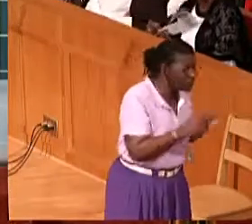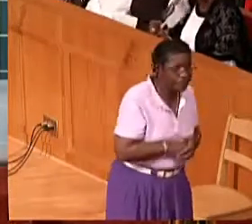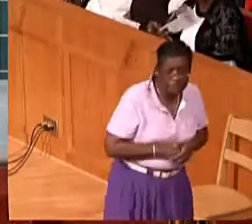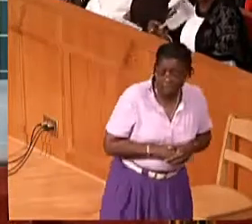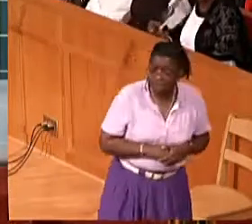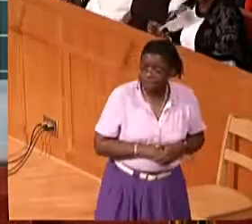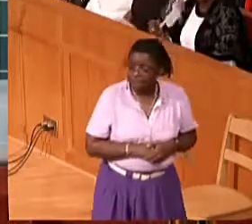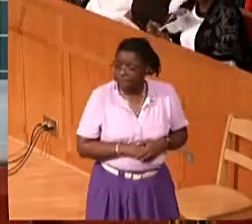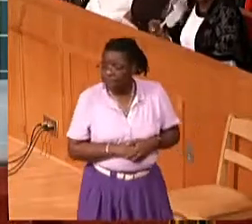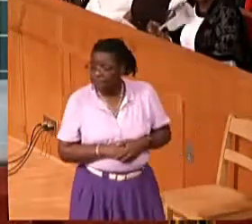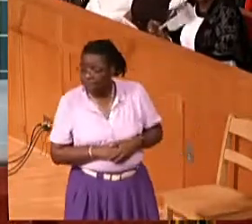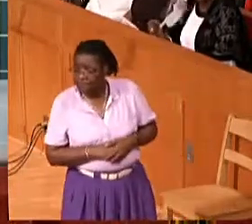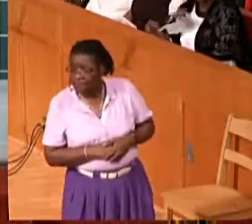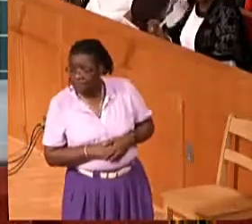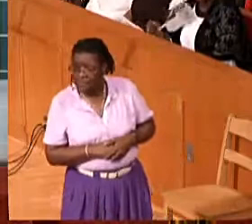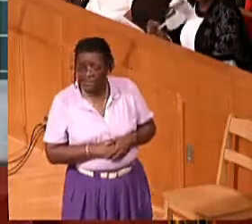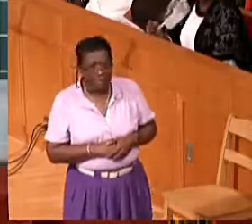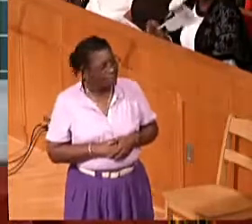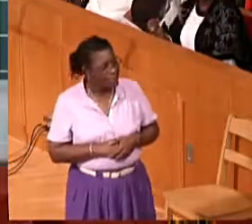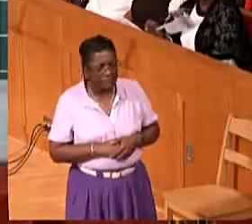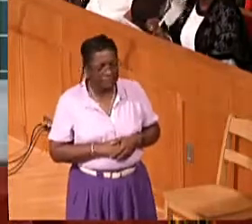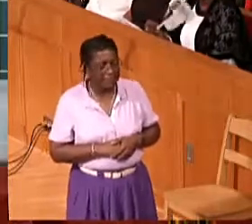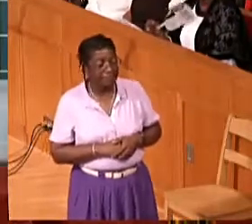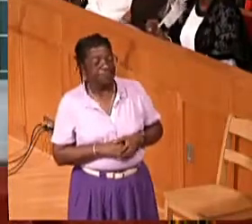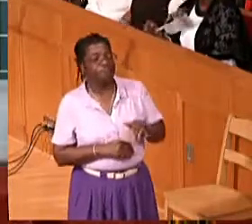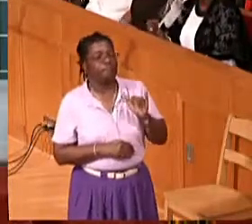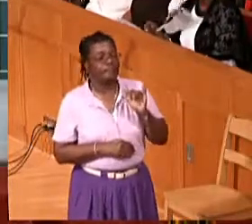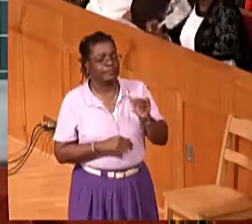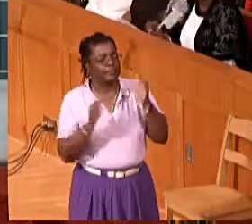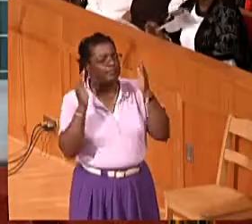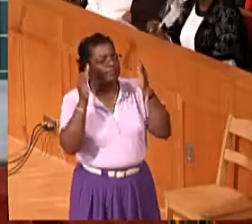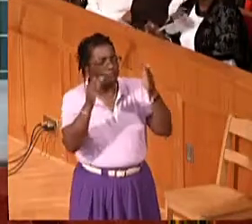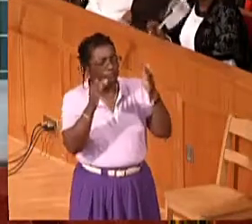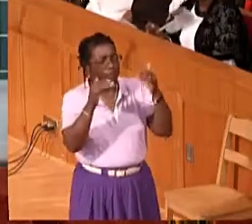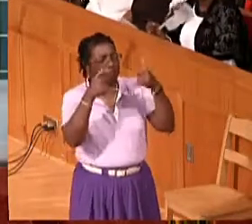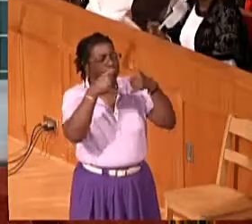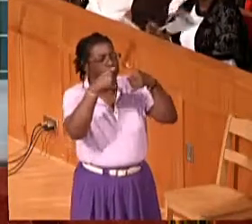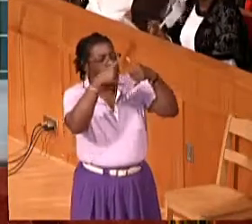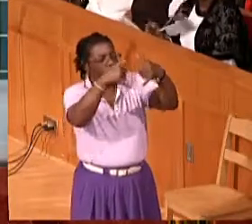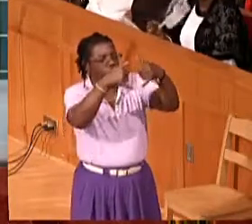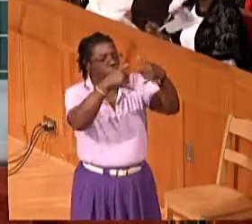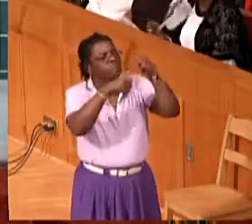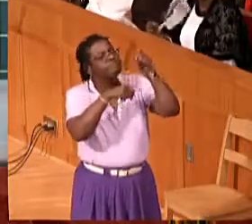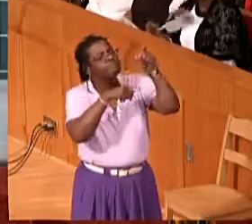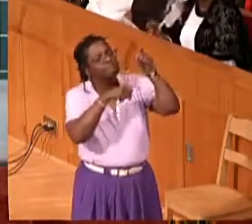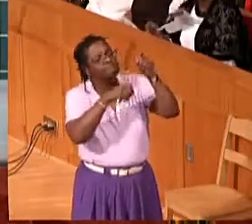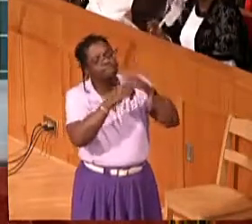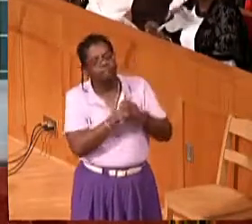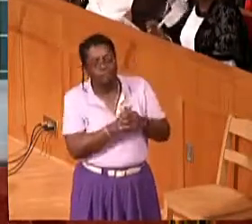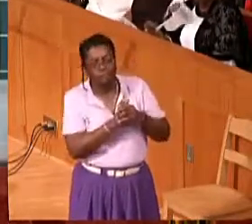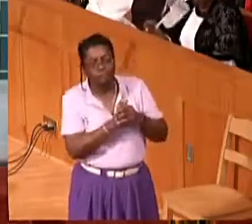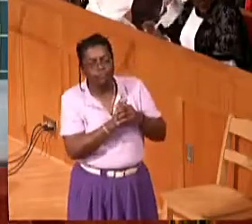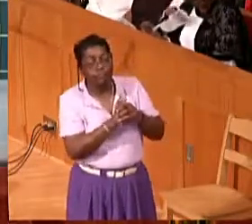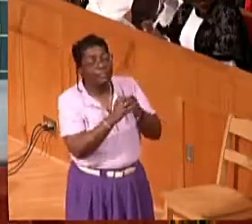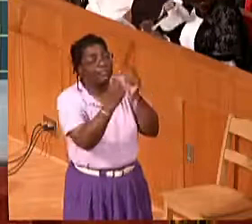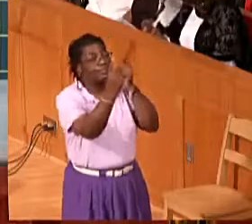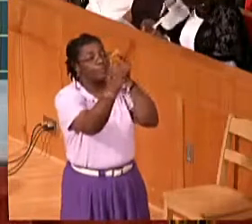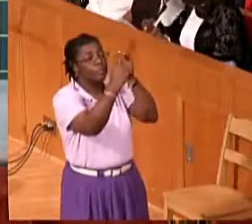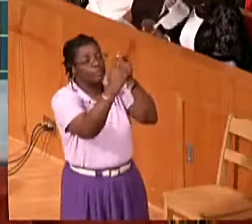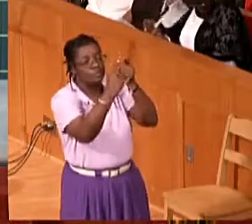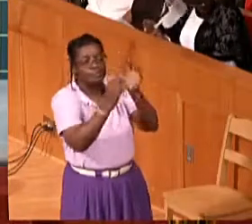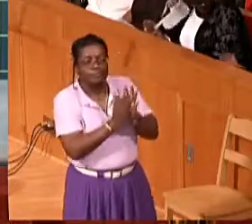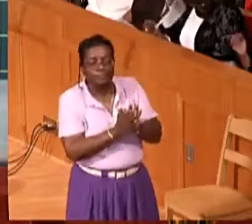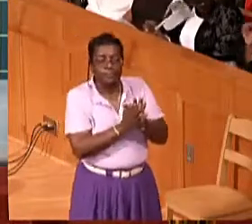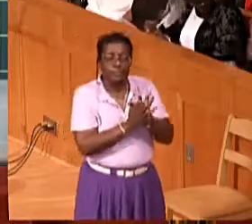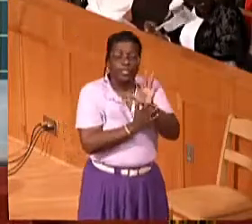focused. You got to keep your eye on the prize. Because I believe in 2016, we lost focus. There